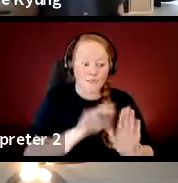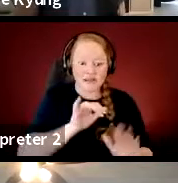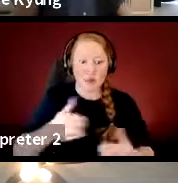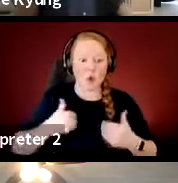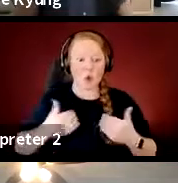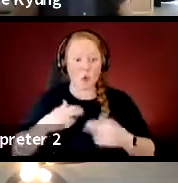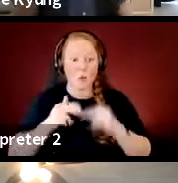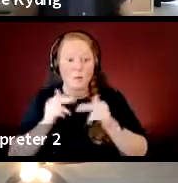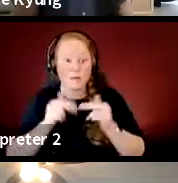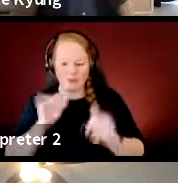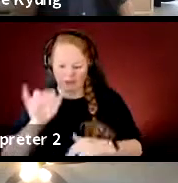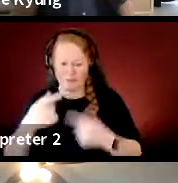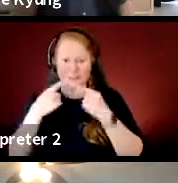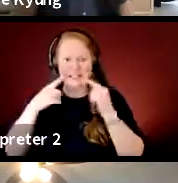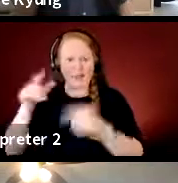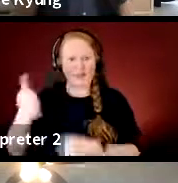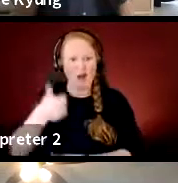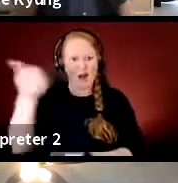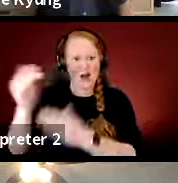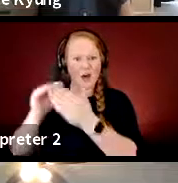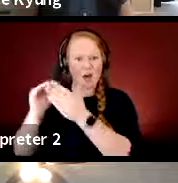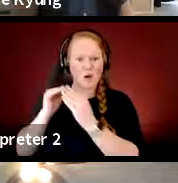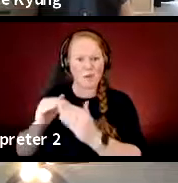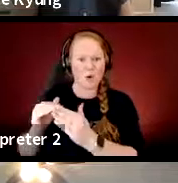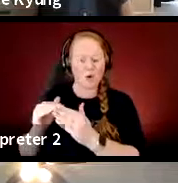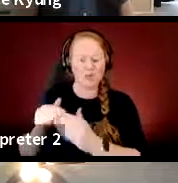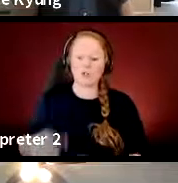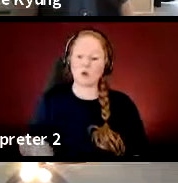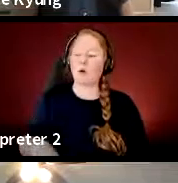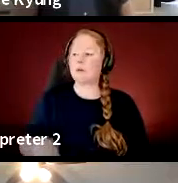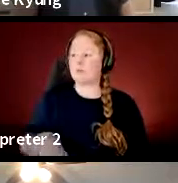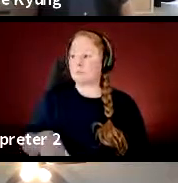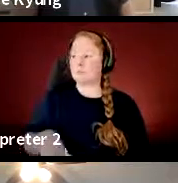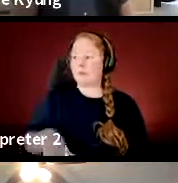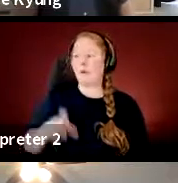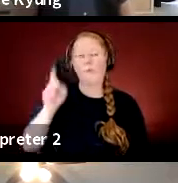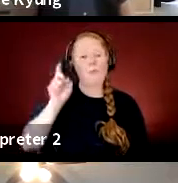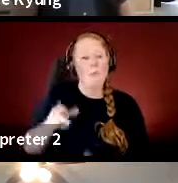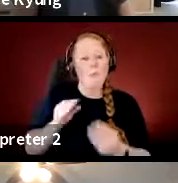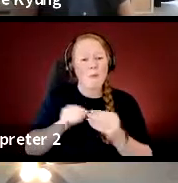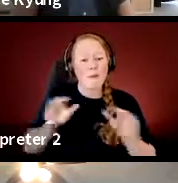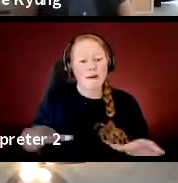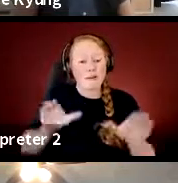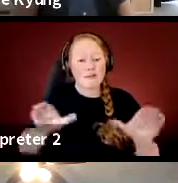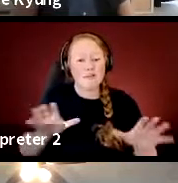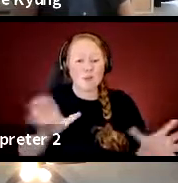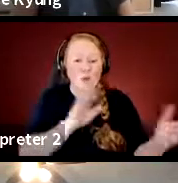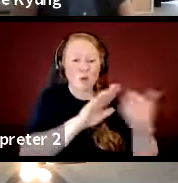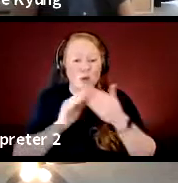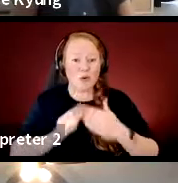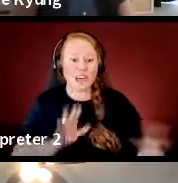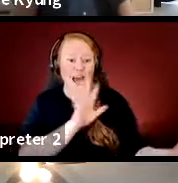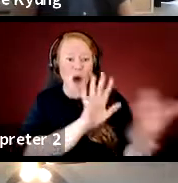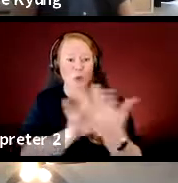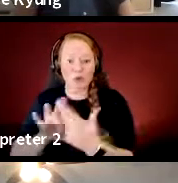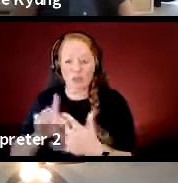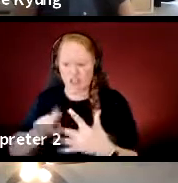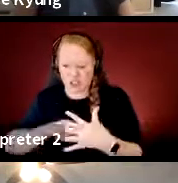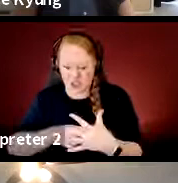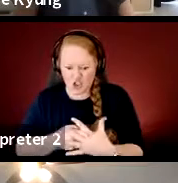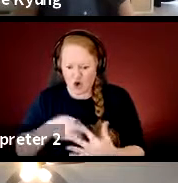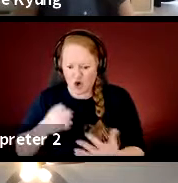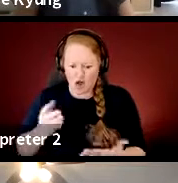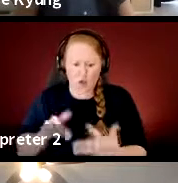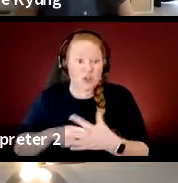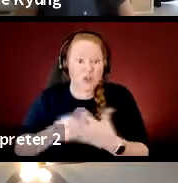neighborhoods. Slate needs to be more active in the community outreach. They need to start or reactivate programs like